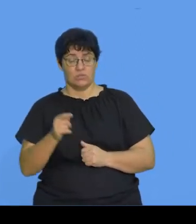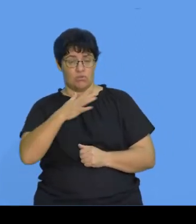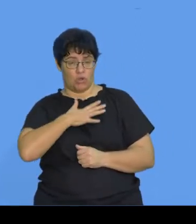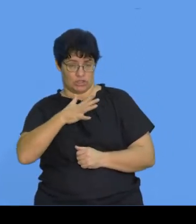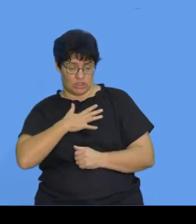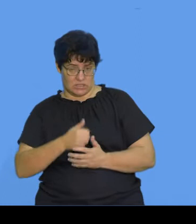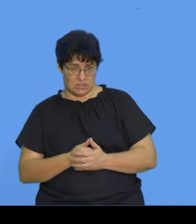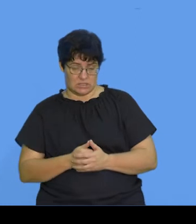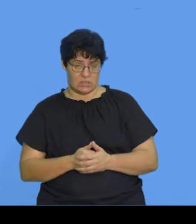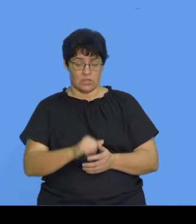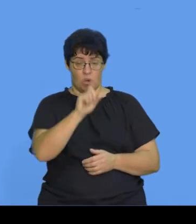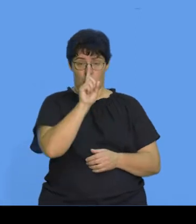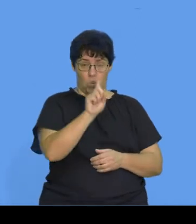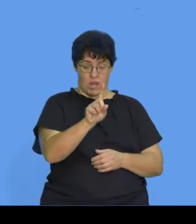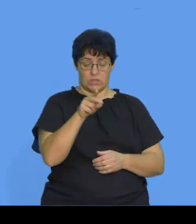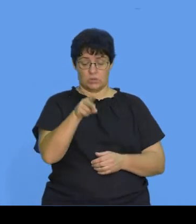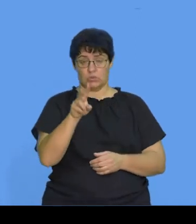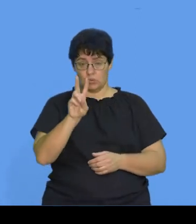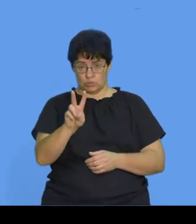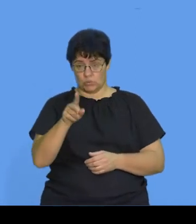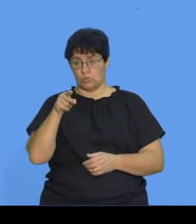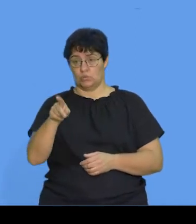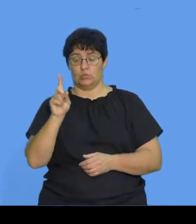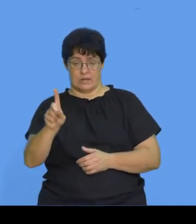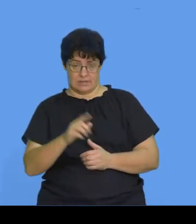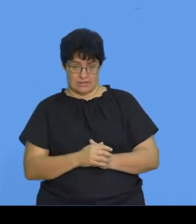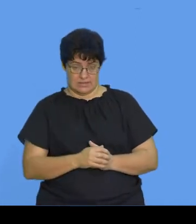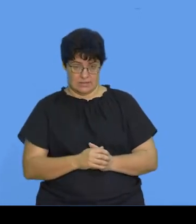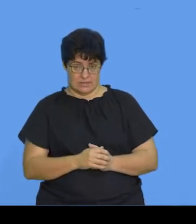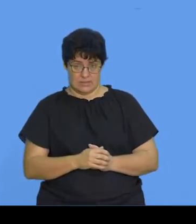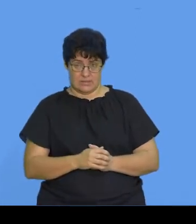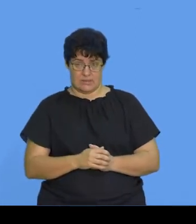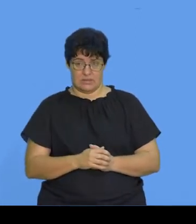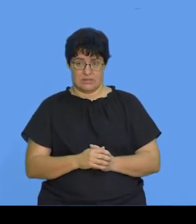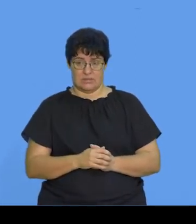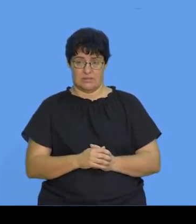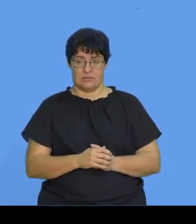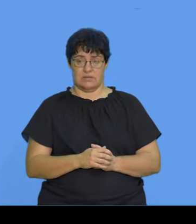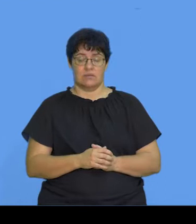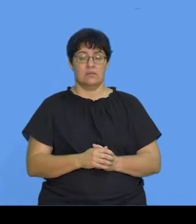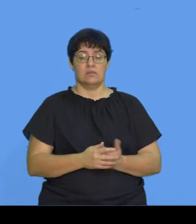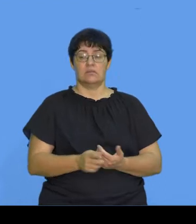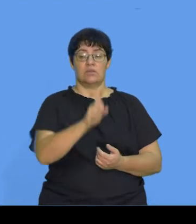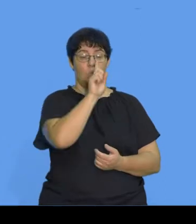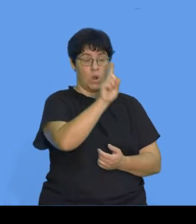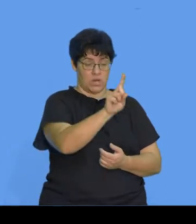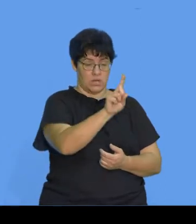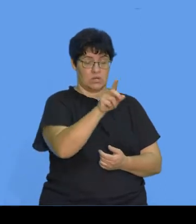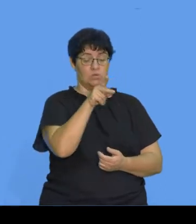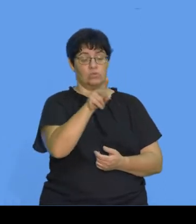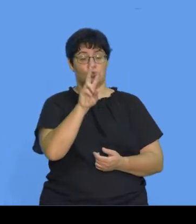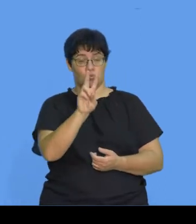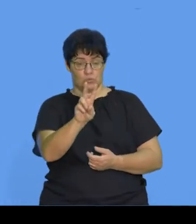carbon to oxygen is 1 to 2 to 1. Okay? I'm going to put it at the bottom here.